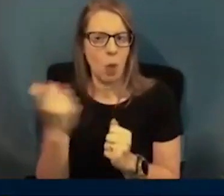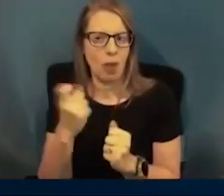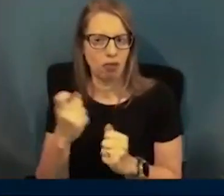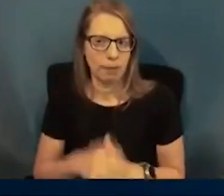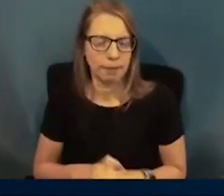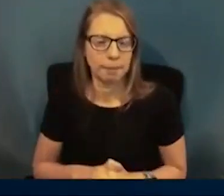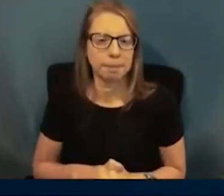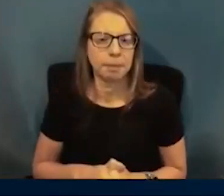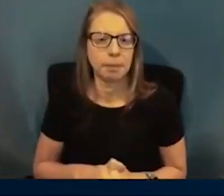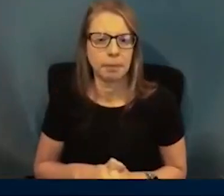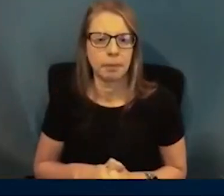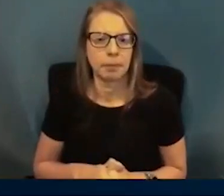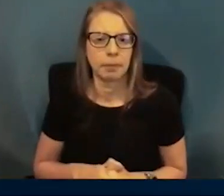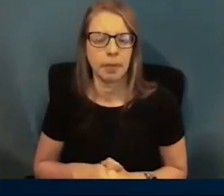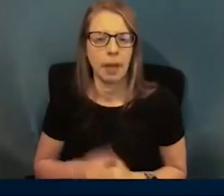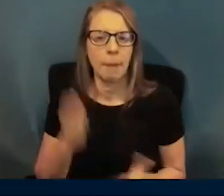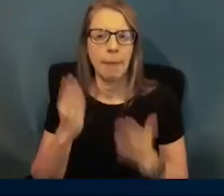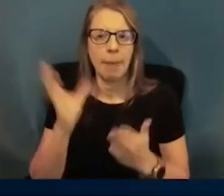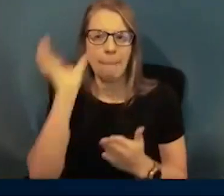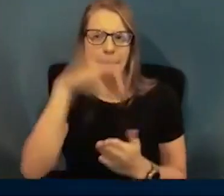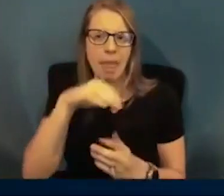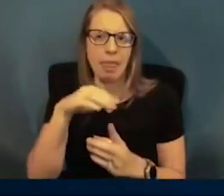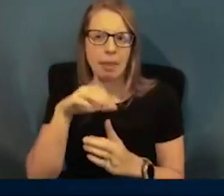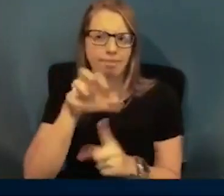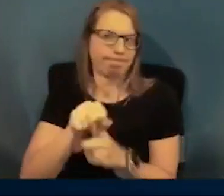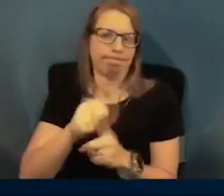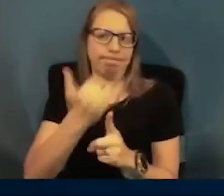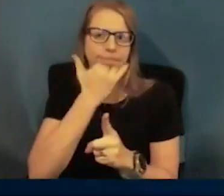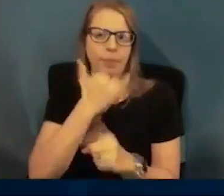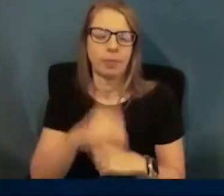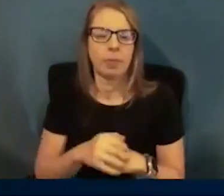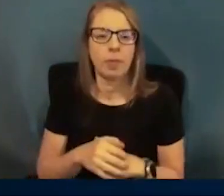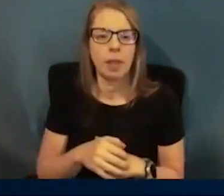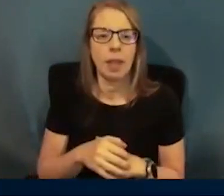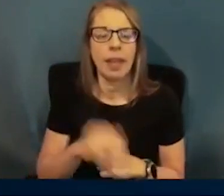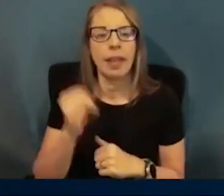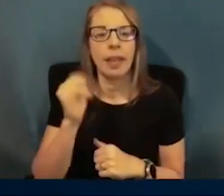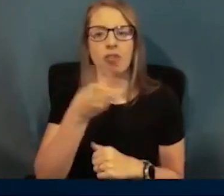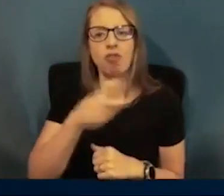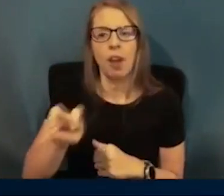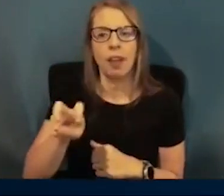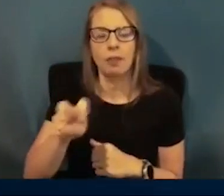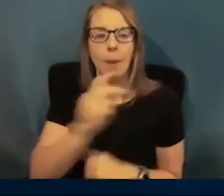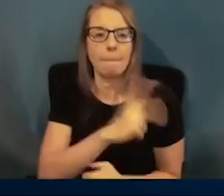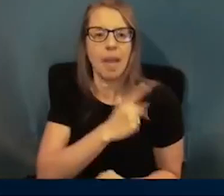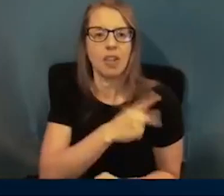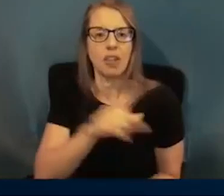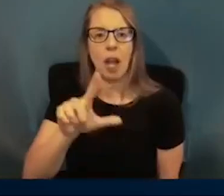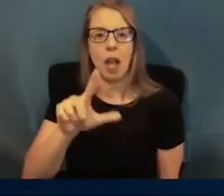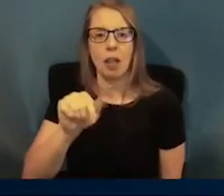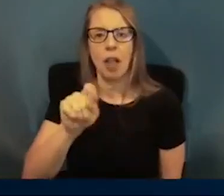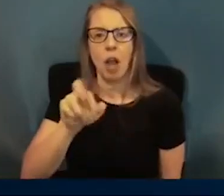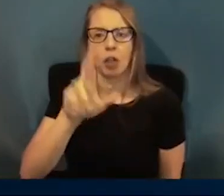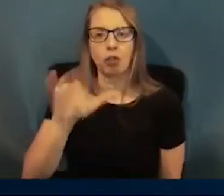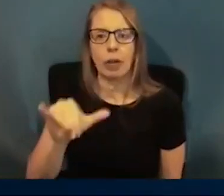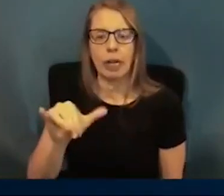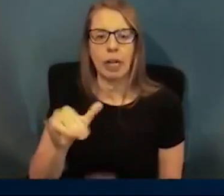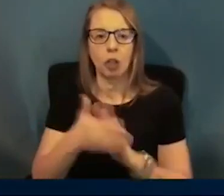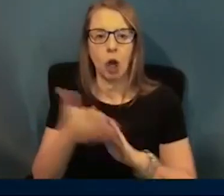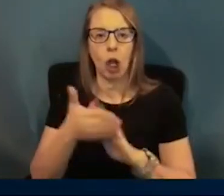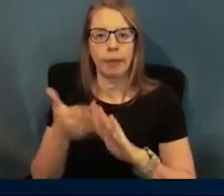maybe myth busting. I don't know. Is the transfer patient lottery currently running in